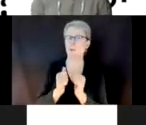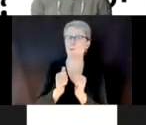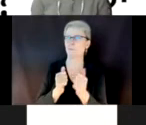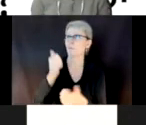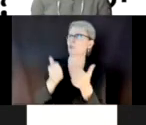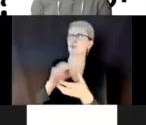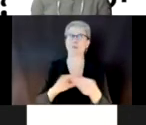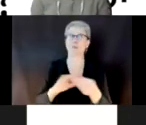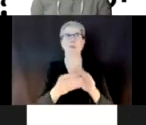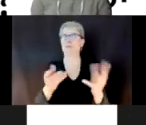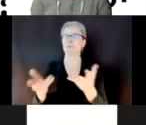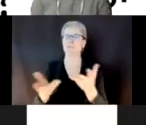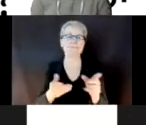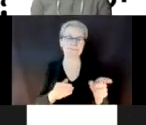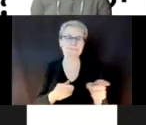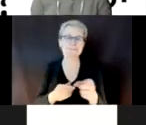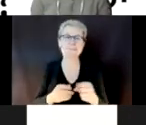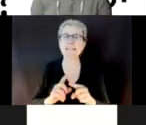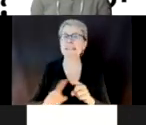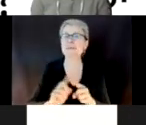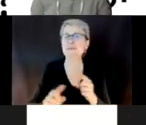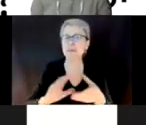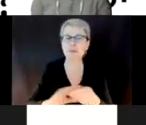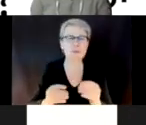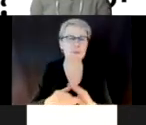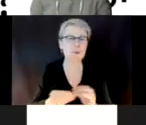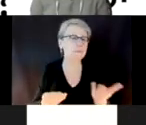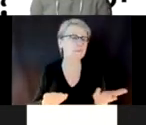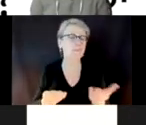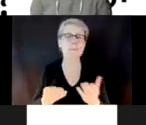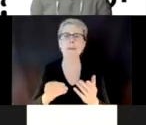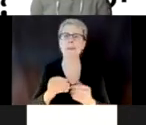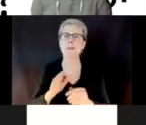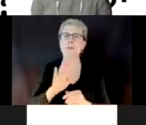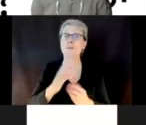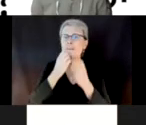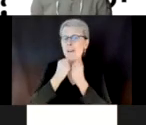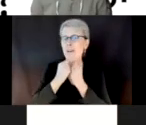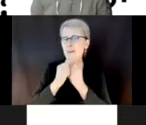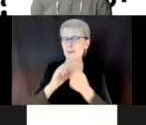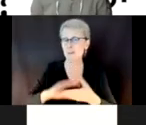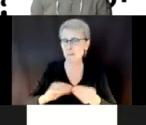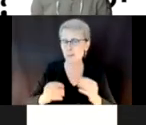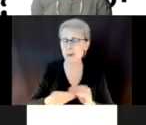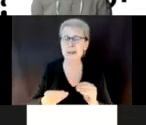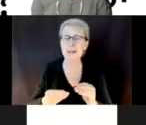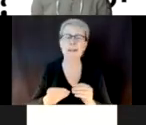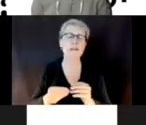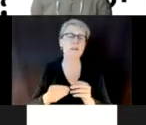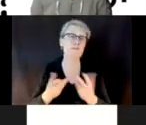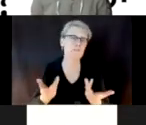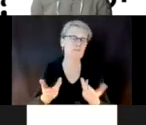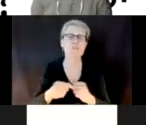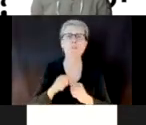of the kinds of stories that you might choose to tell. You might choose to focus on your values. You might choose to focus on